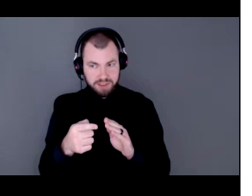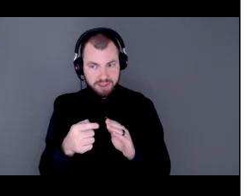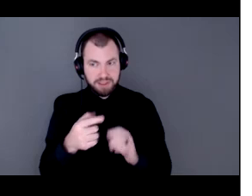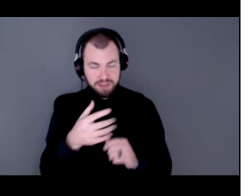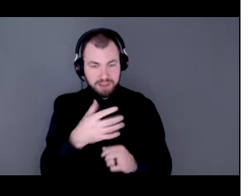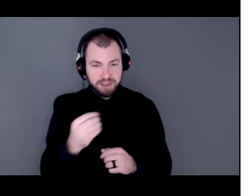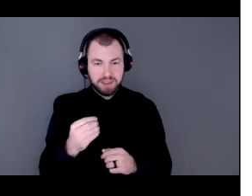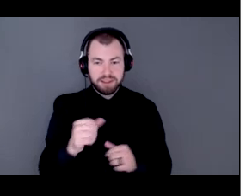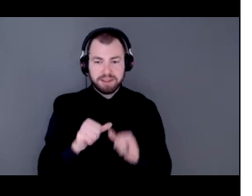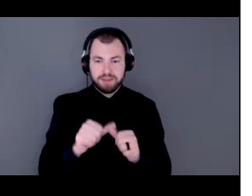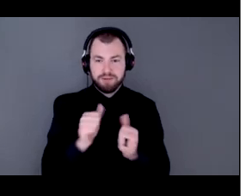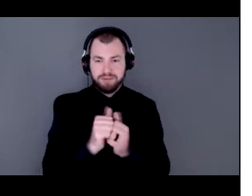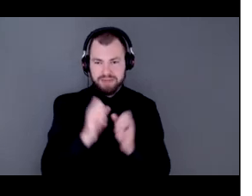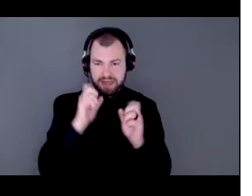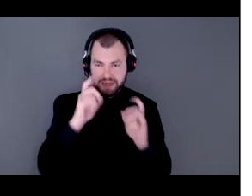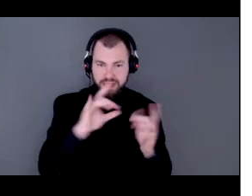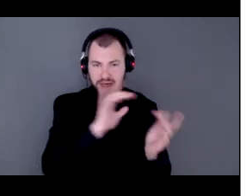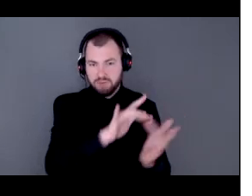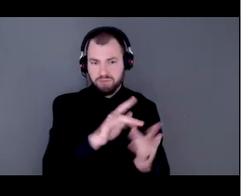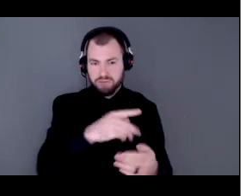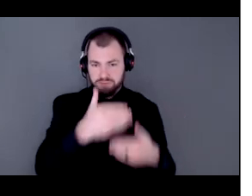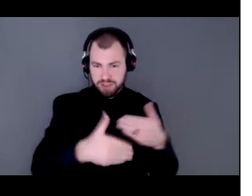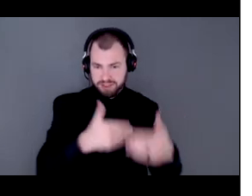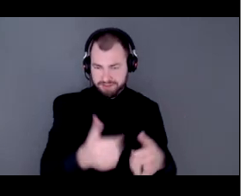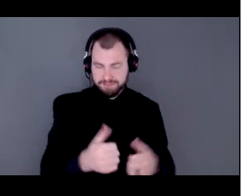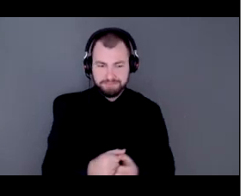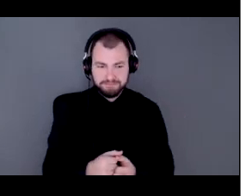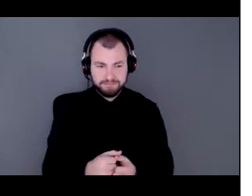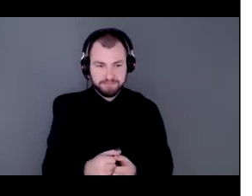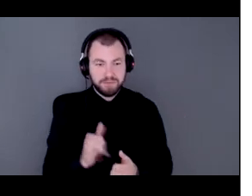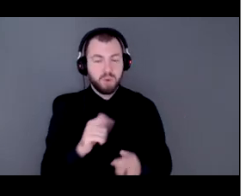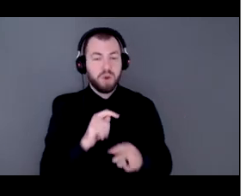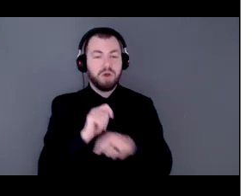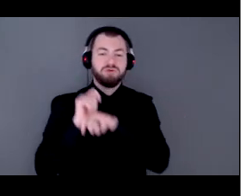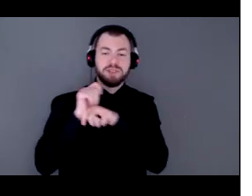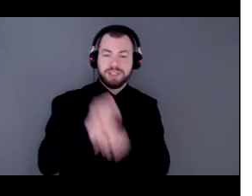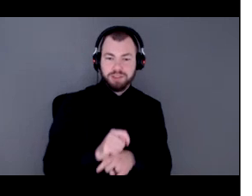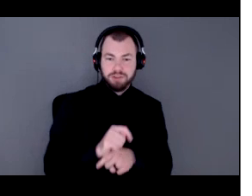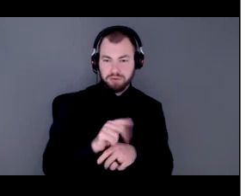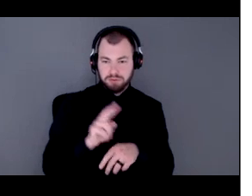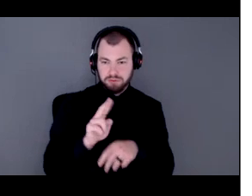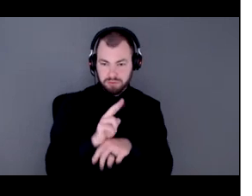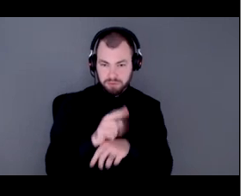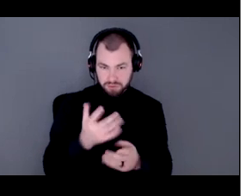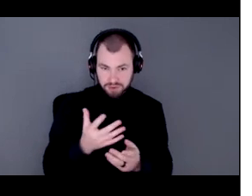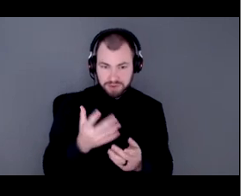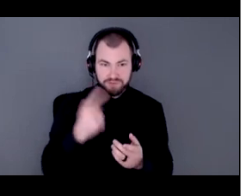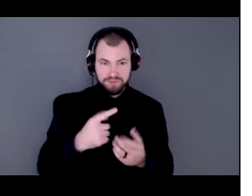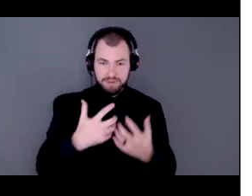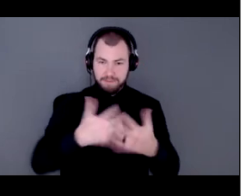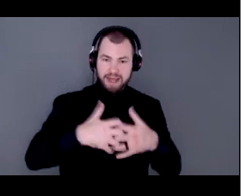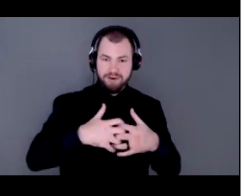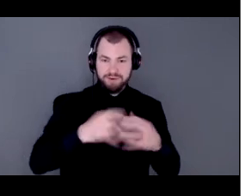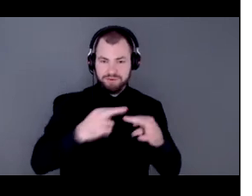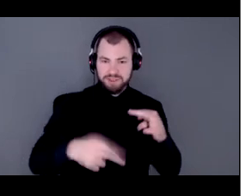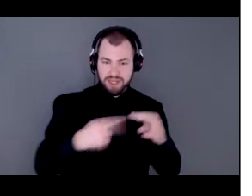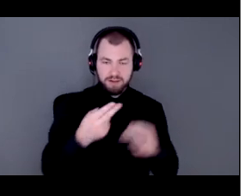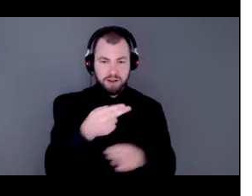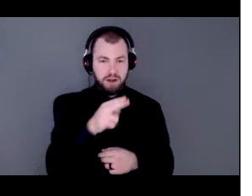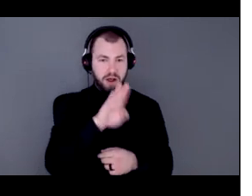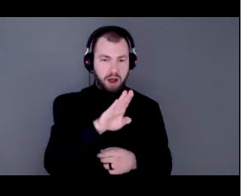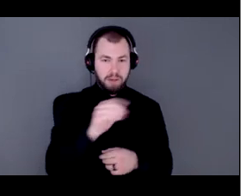slide, please. So here's the traditional solution that's used when you're doing mechanical recycling. It's called the hub and spoke model. And what you do